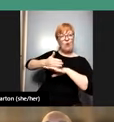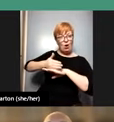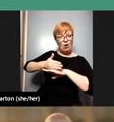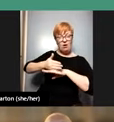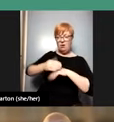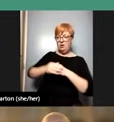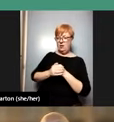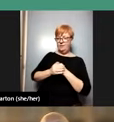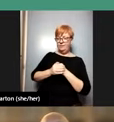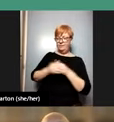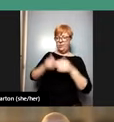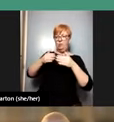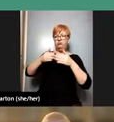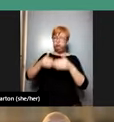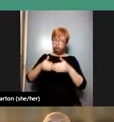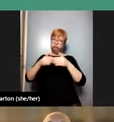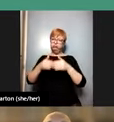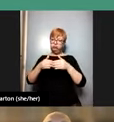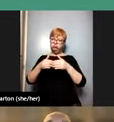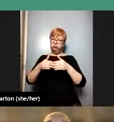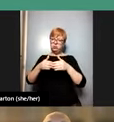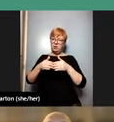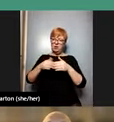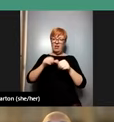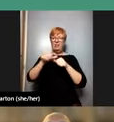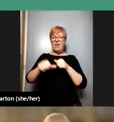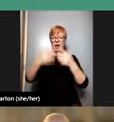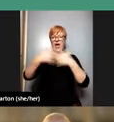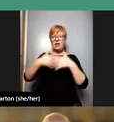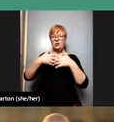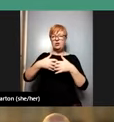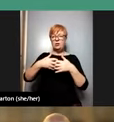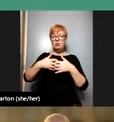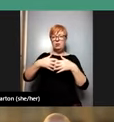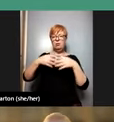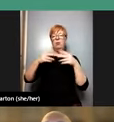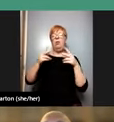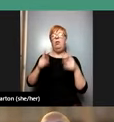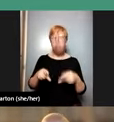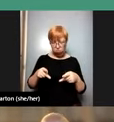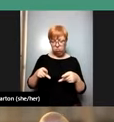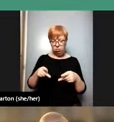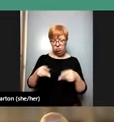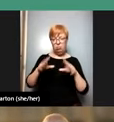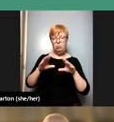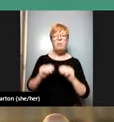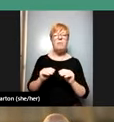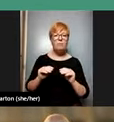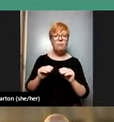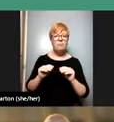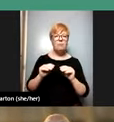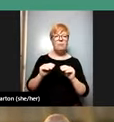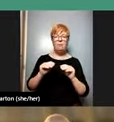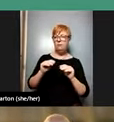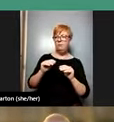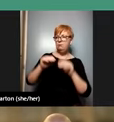It rests on its keel, and then the engines die with a groan. Those on the shore cannot